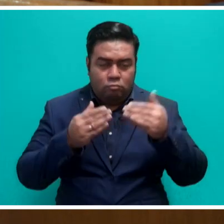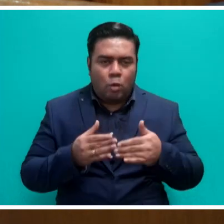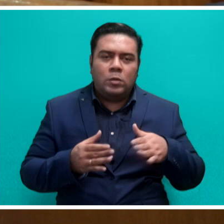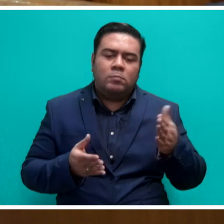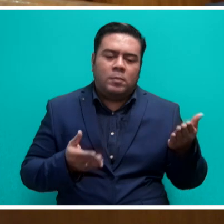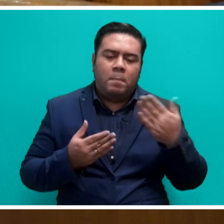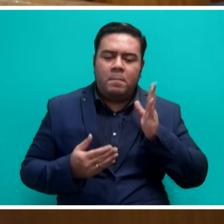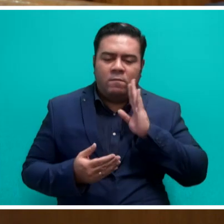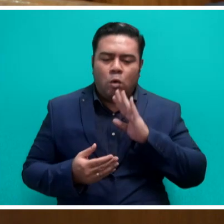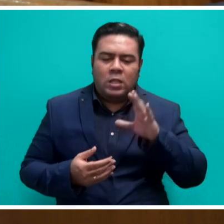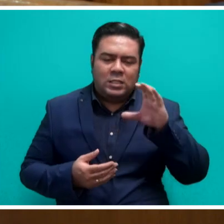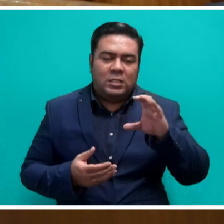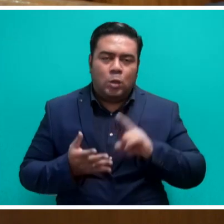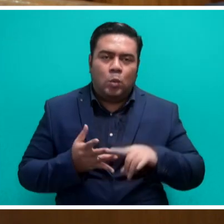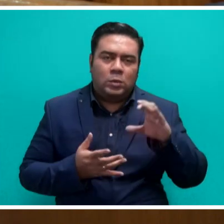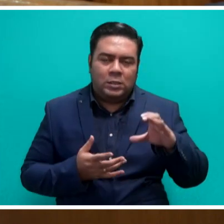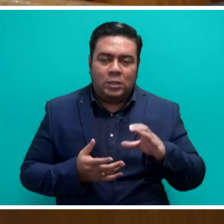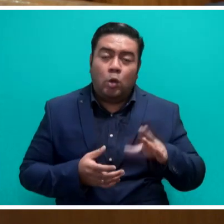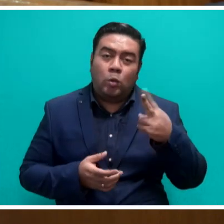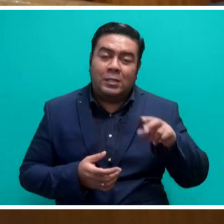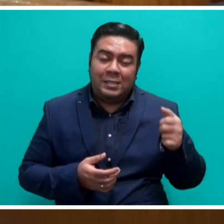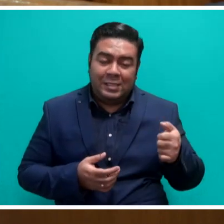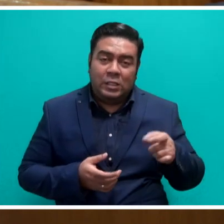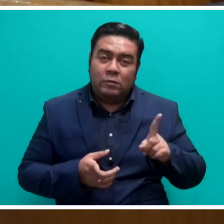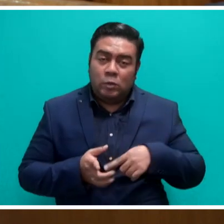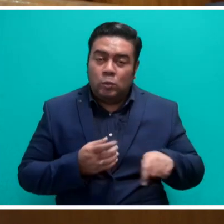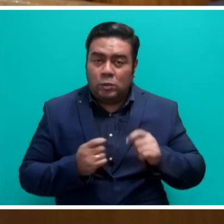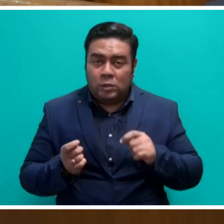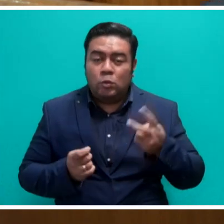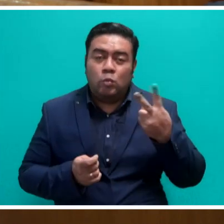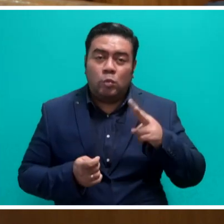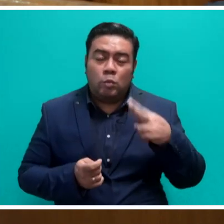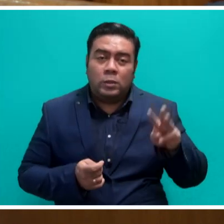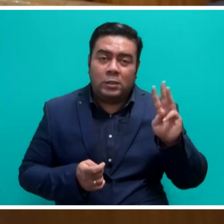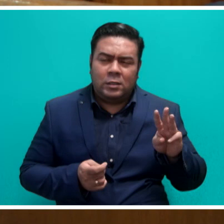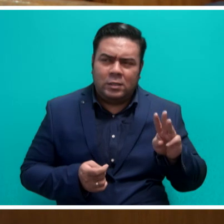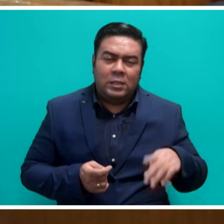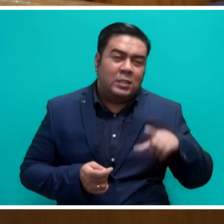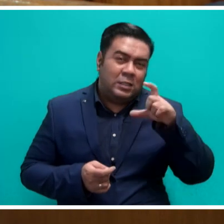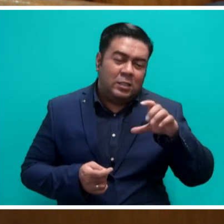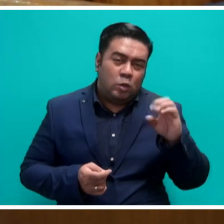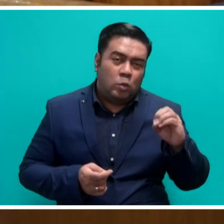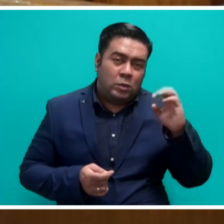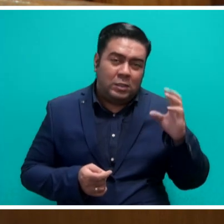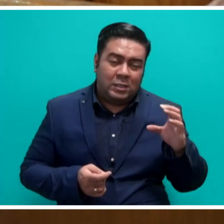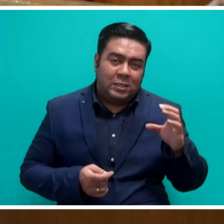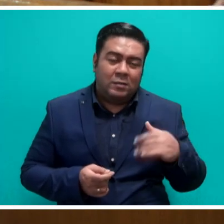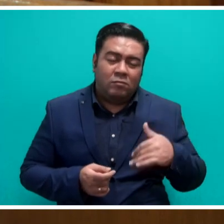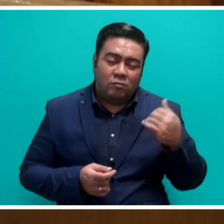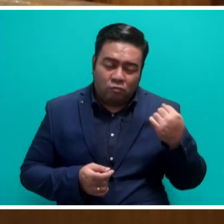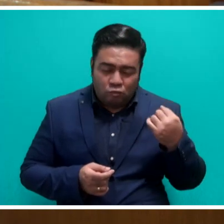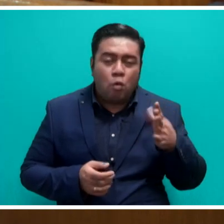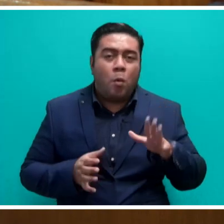COC. On the 26th of January 2023, the COC, after considering the complaints and